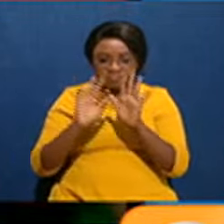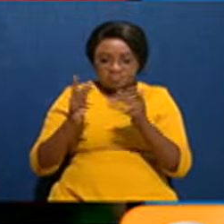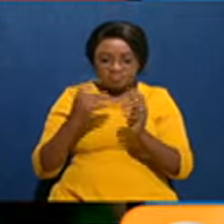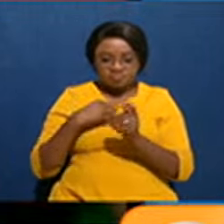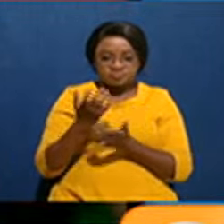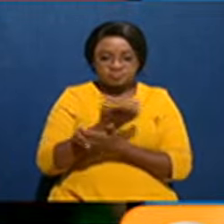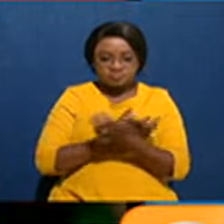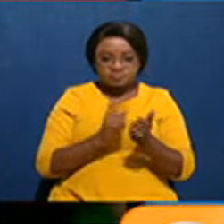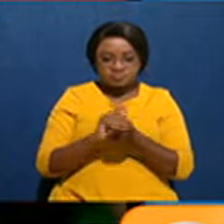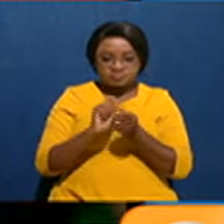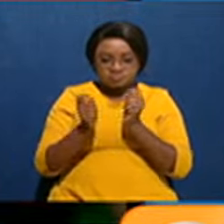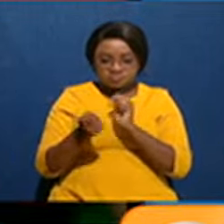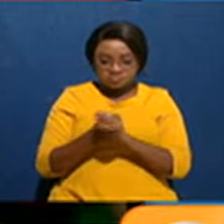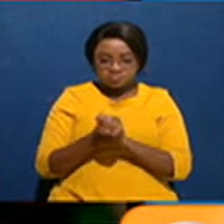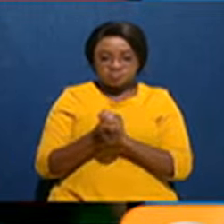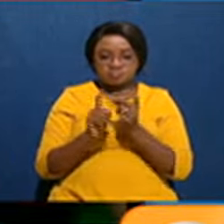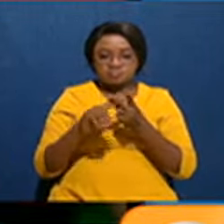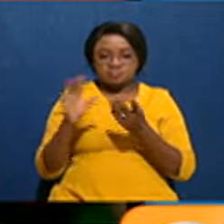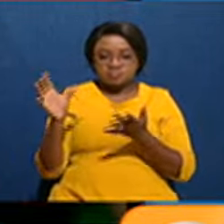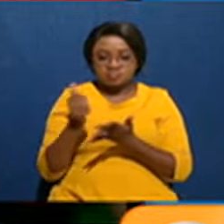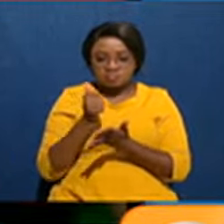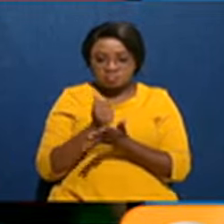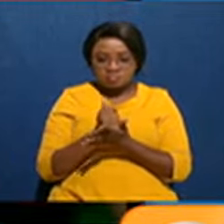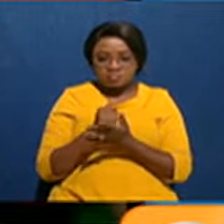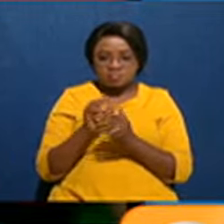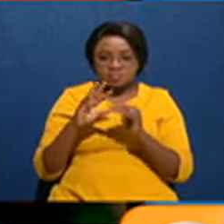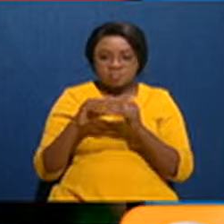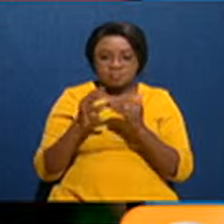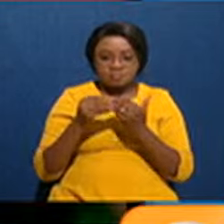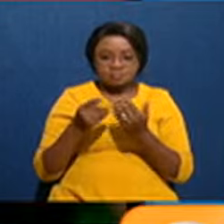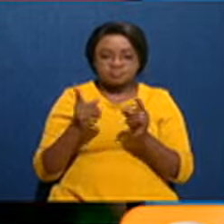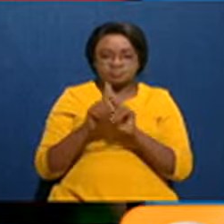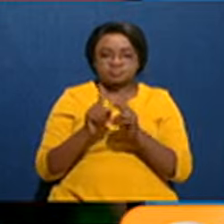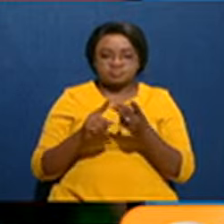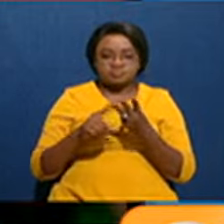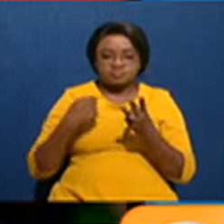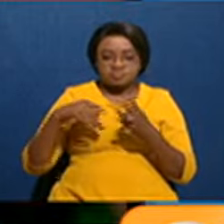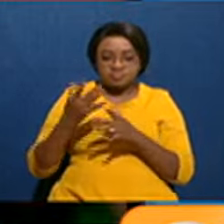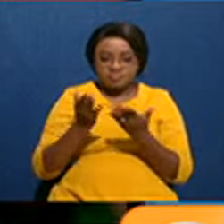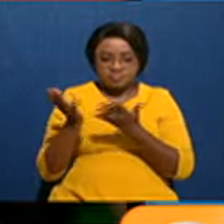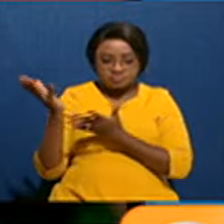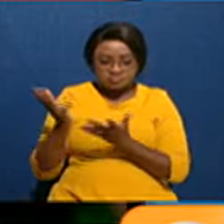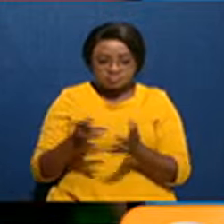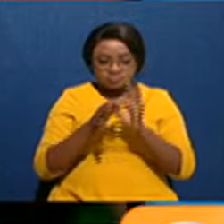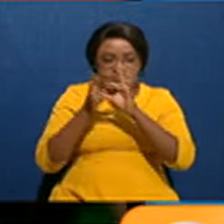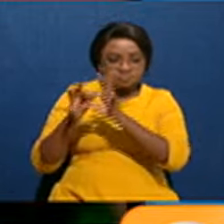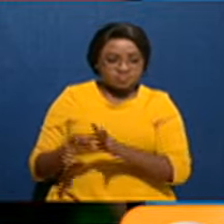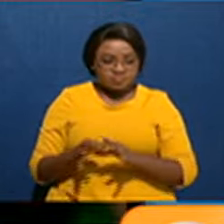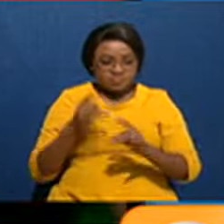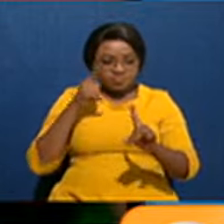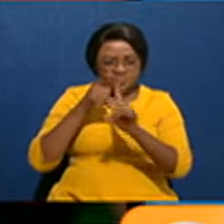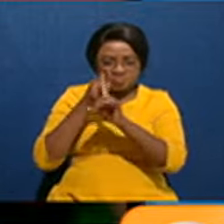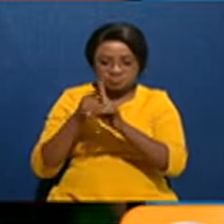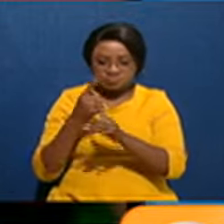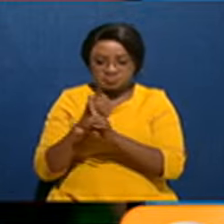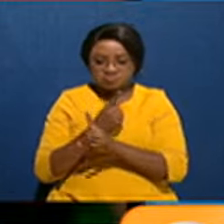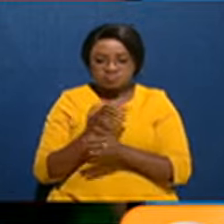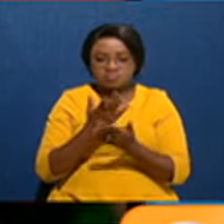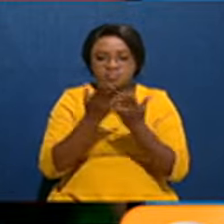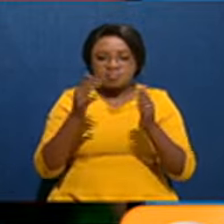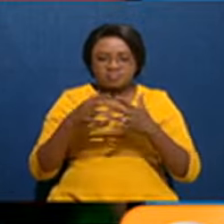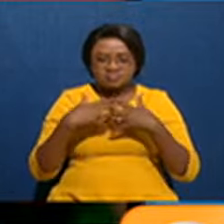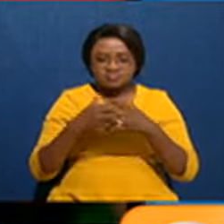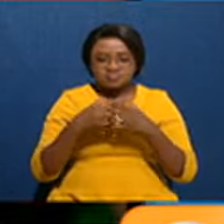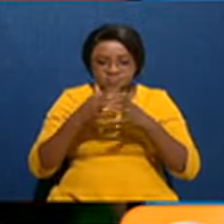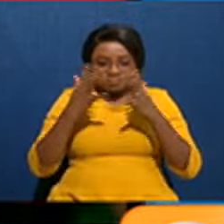transformation, in terms of employment creation. We are going to bring unity of purpose in engineers that brings